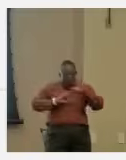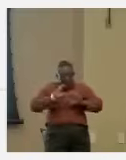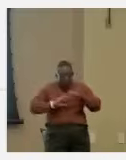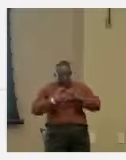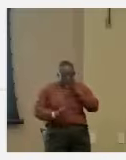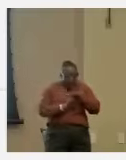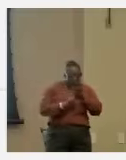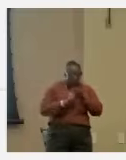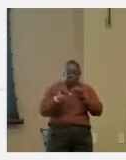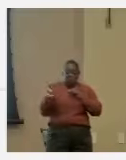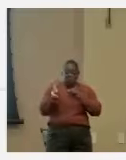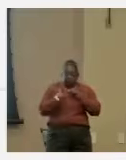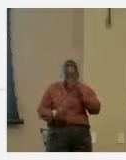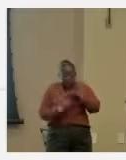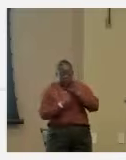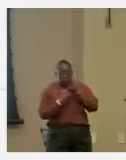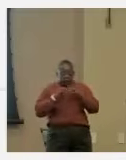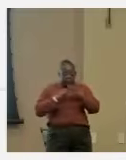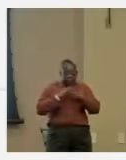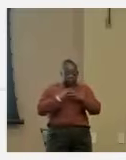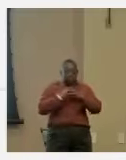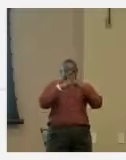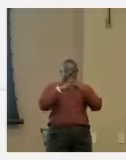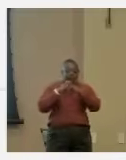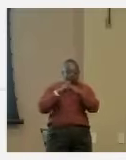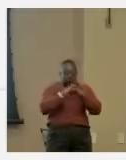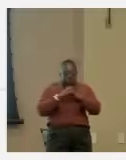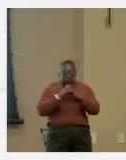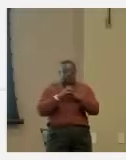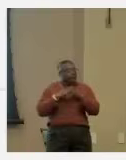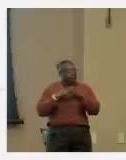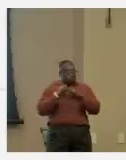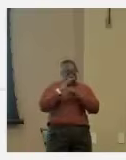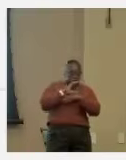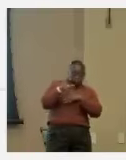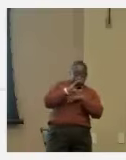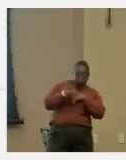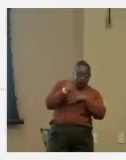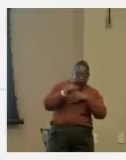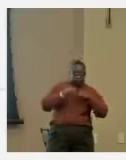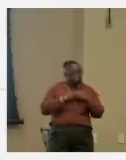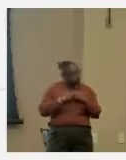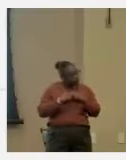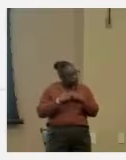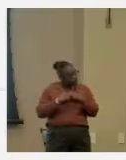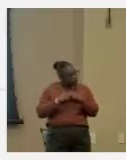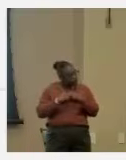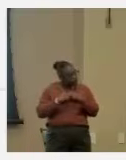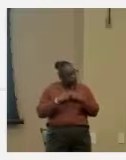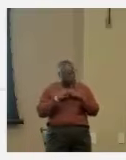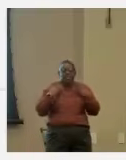there's an infection that's detected. And as I mentioned, these systems are very tightly regulated in a healthy